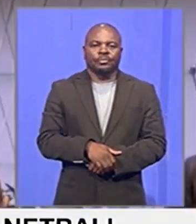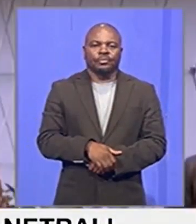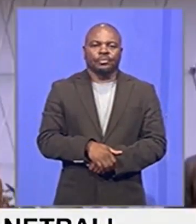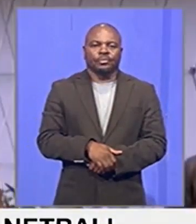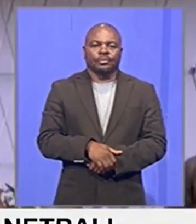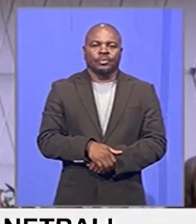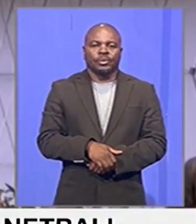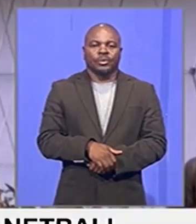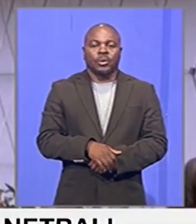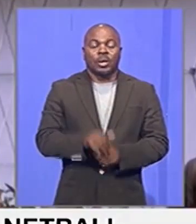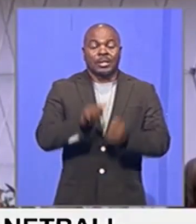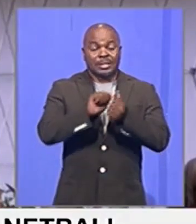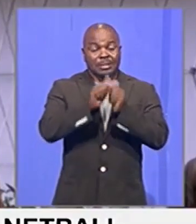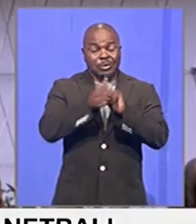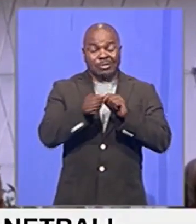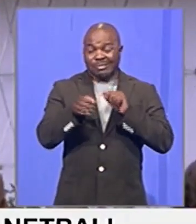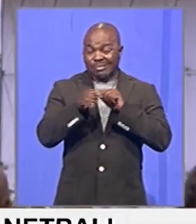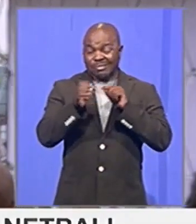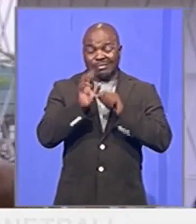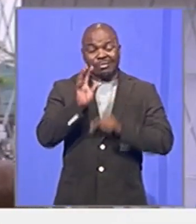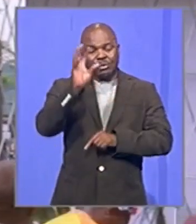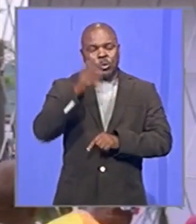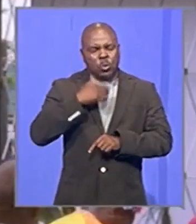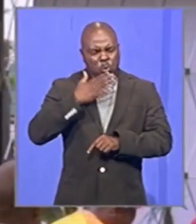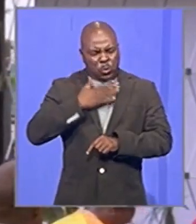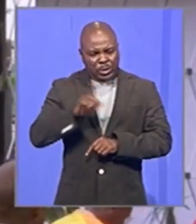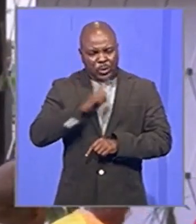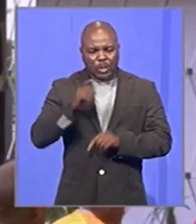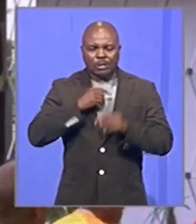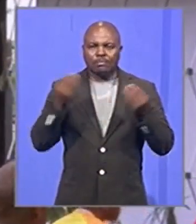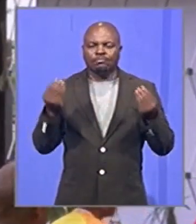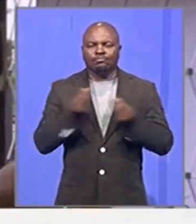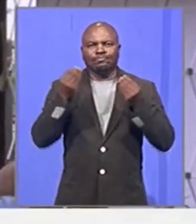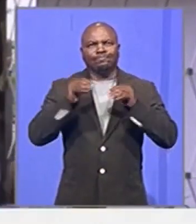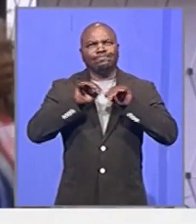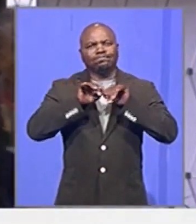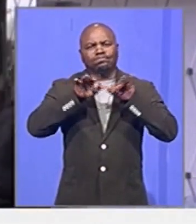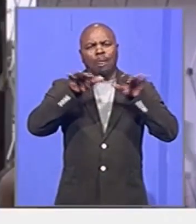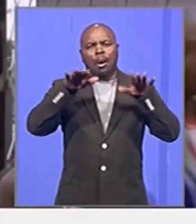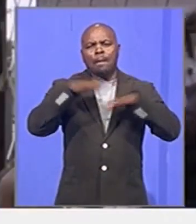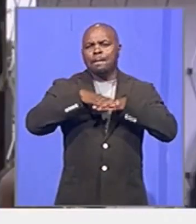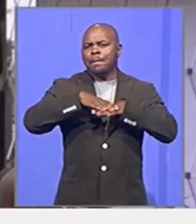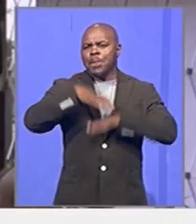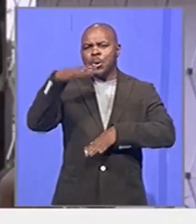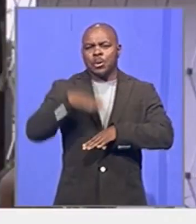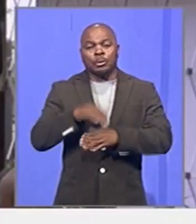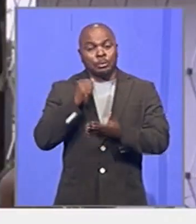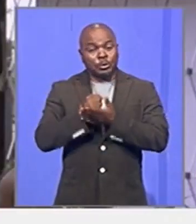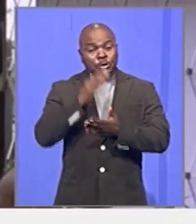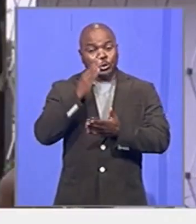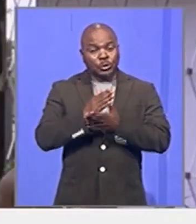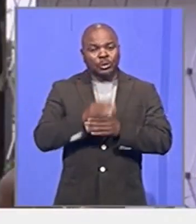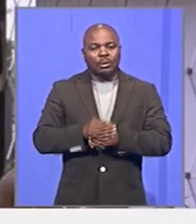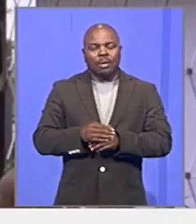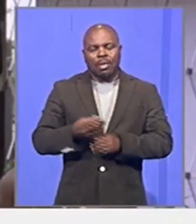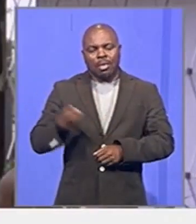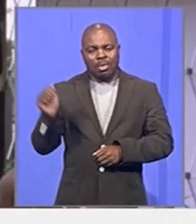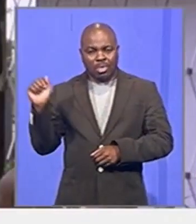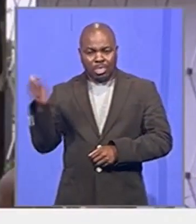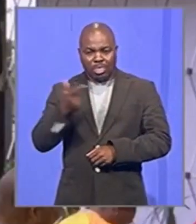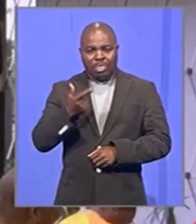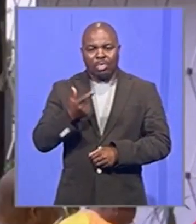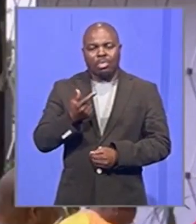One sport that actually we should popularize it more, to make sure that all young girls have